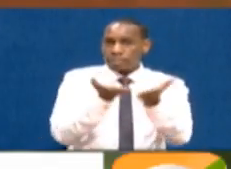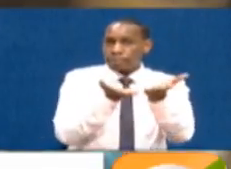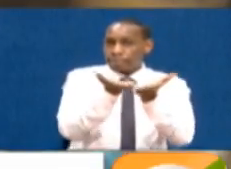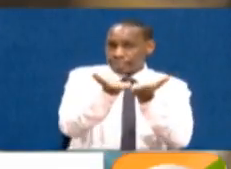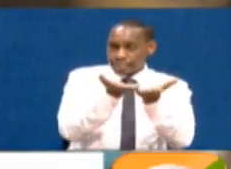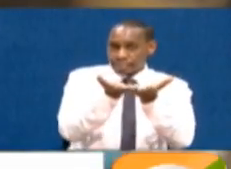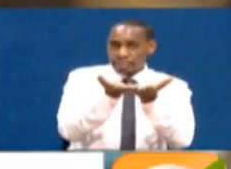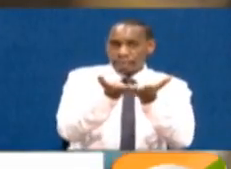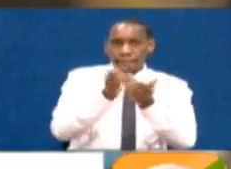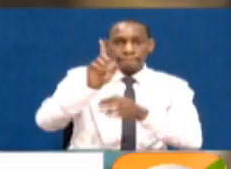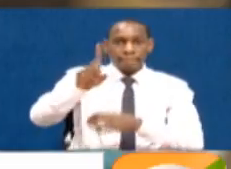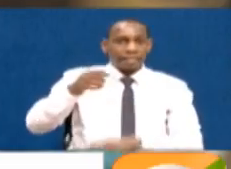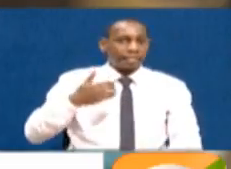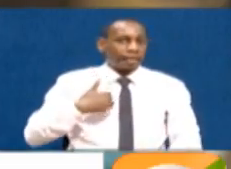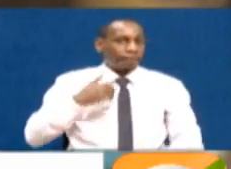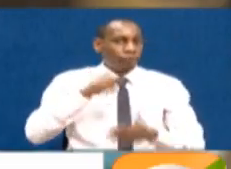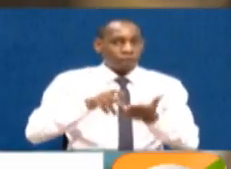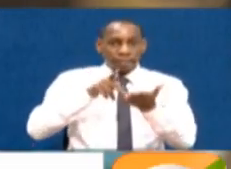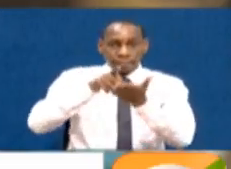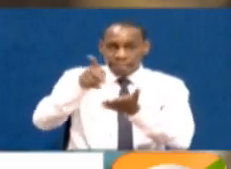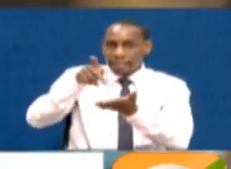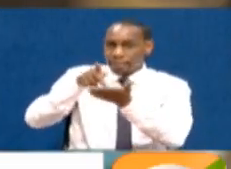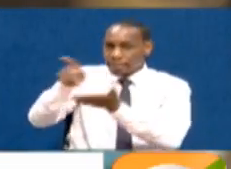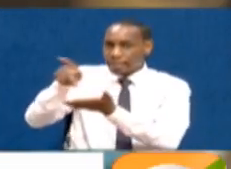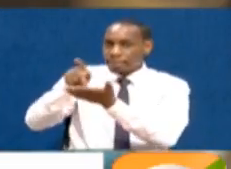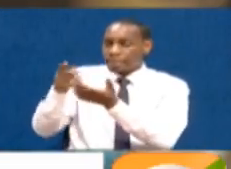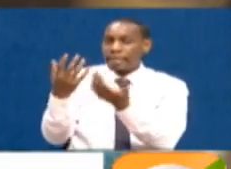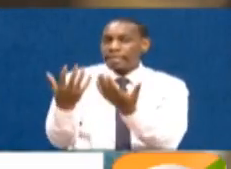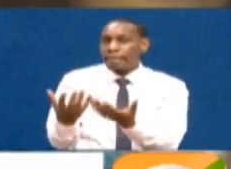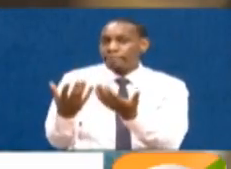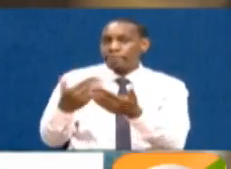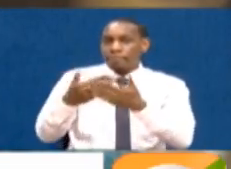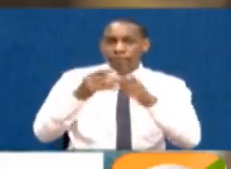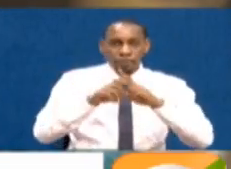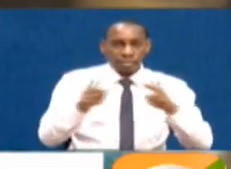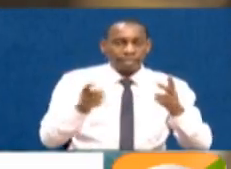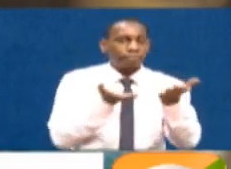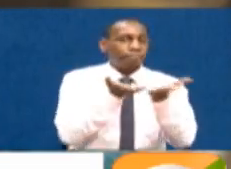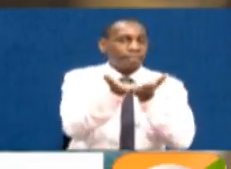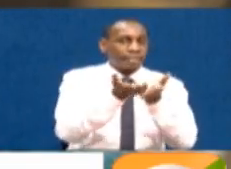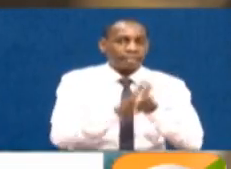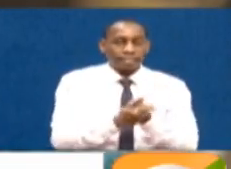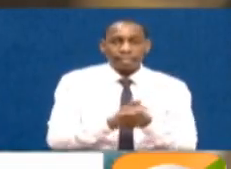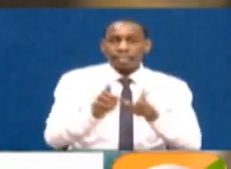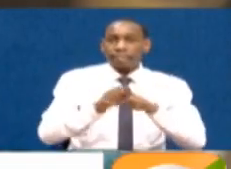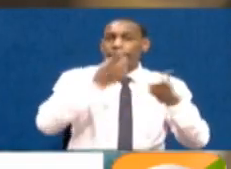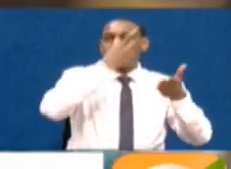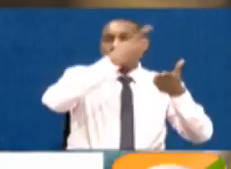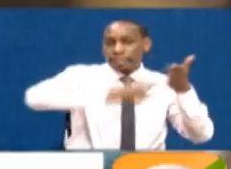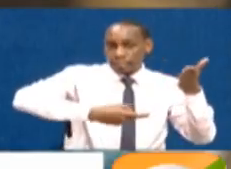business startup. You have to pay so much before you even start the business itself. The